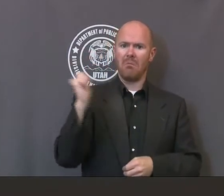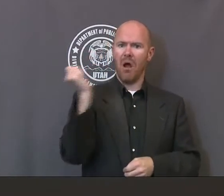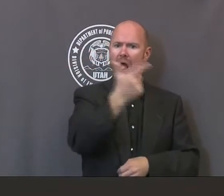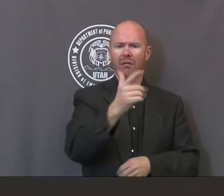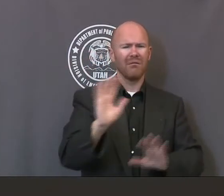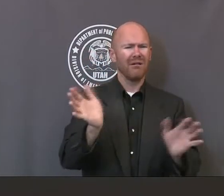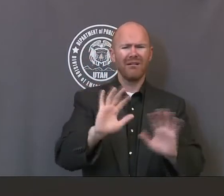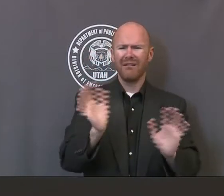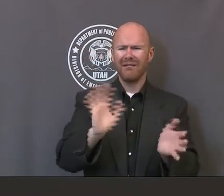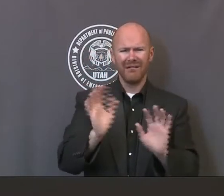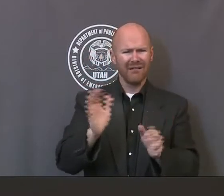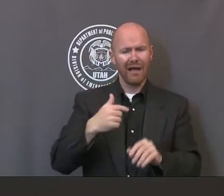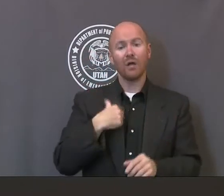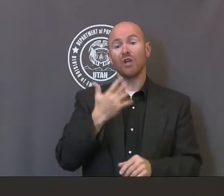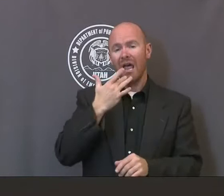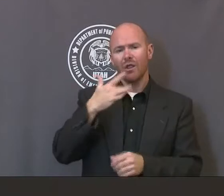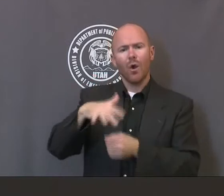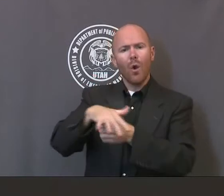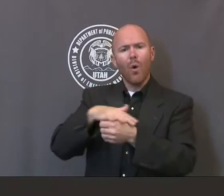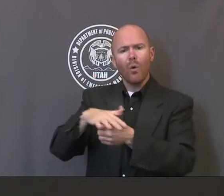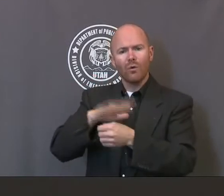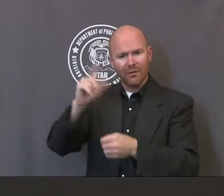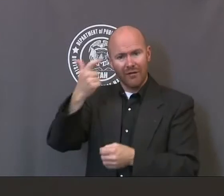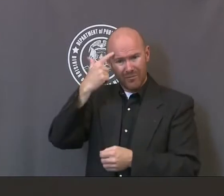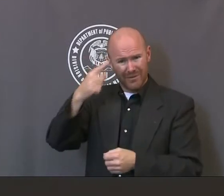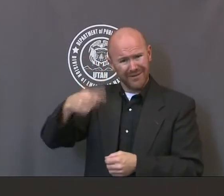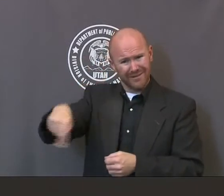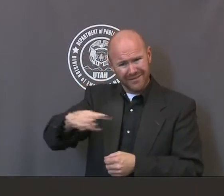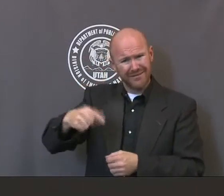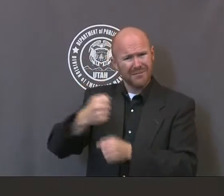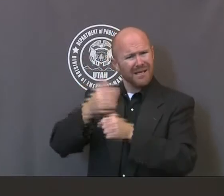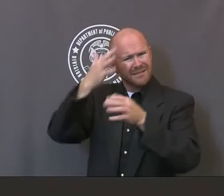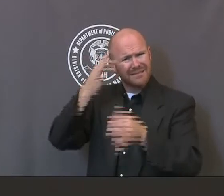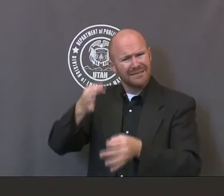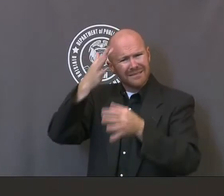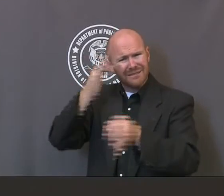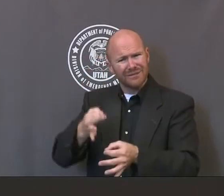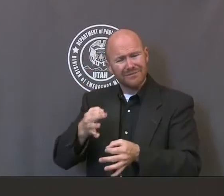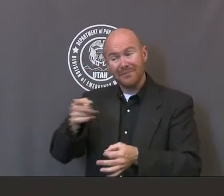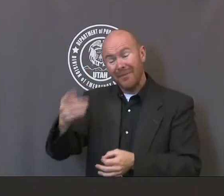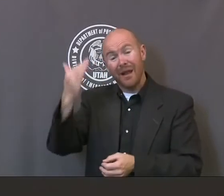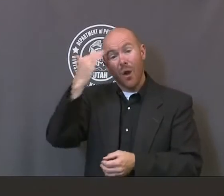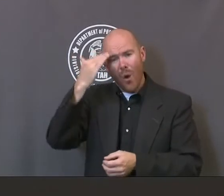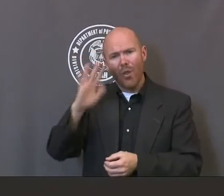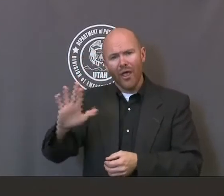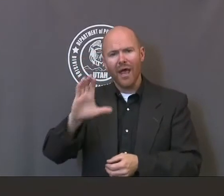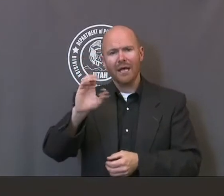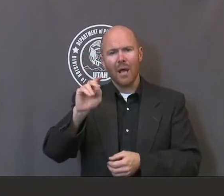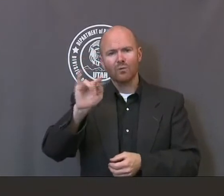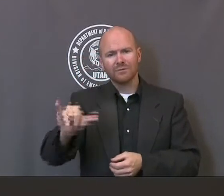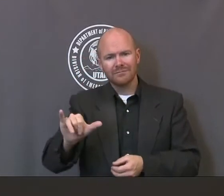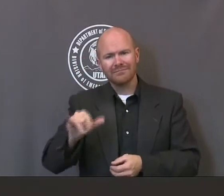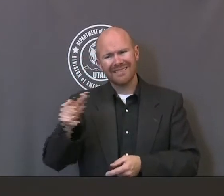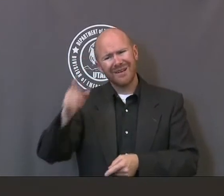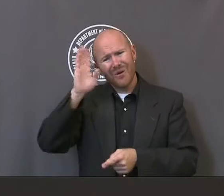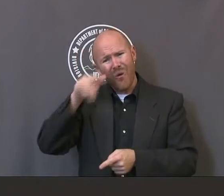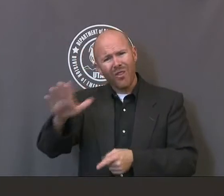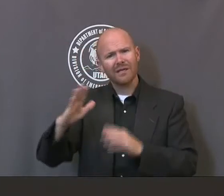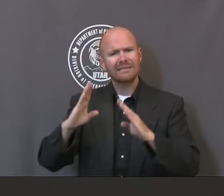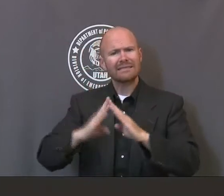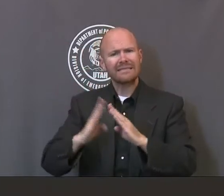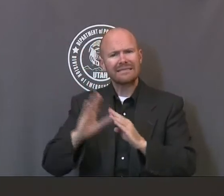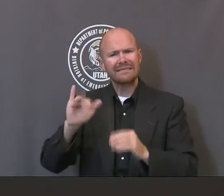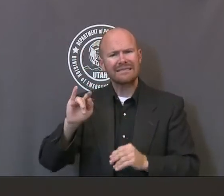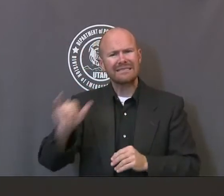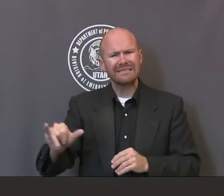responsibility transmitted to the local government levels. They respect and understand the regional differences they have there, and they're going to watch those numbers. If